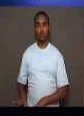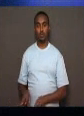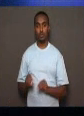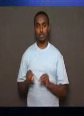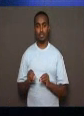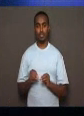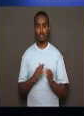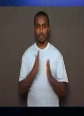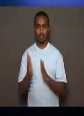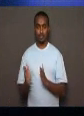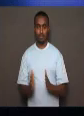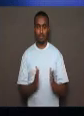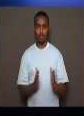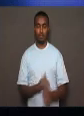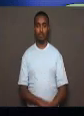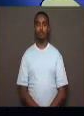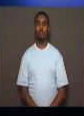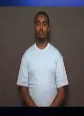Students, let's get ready.